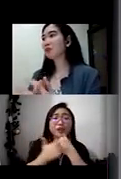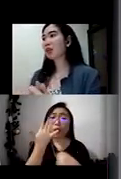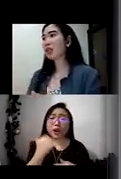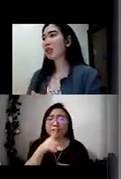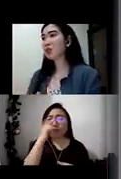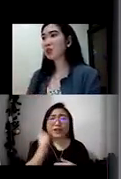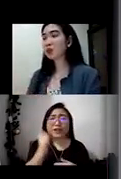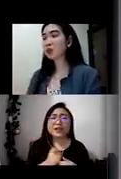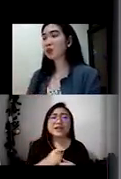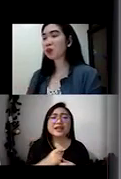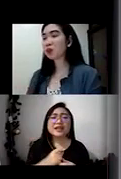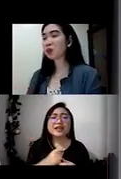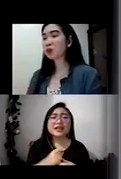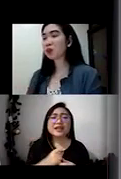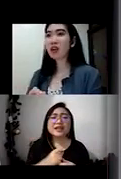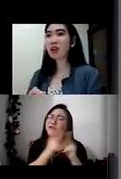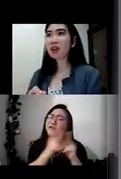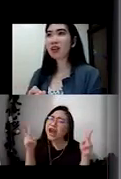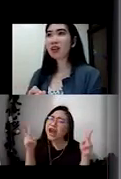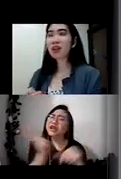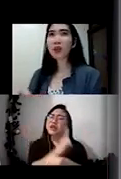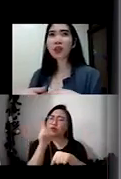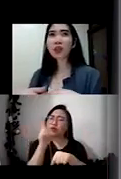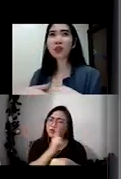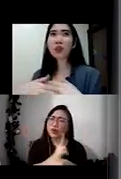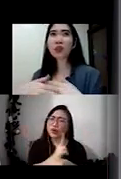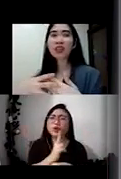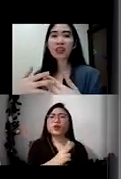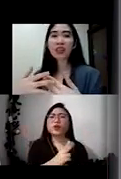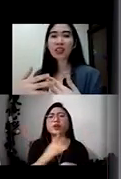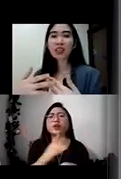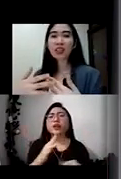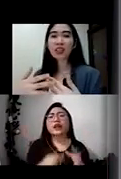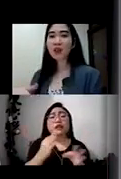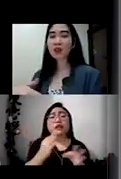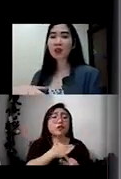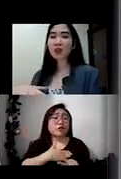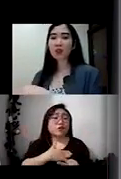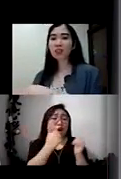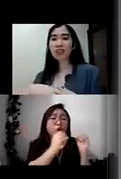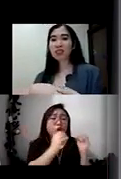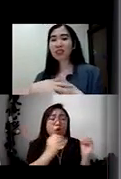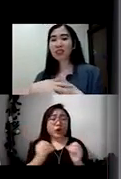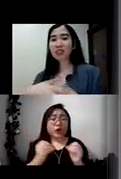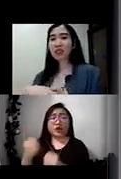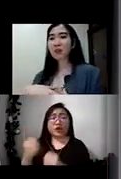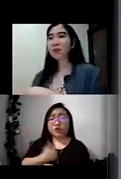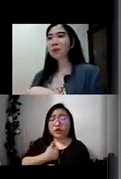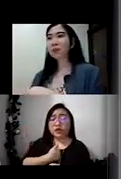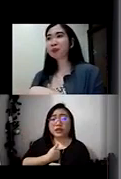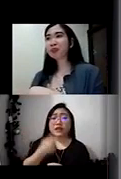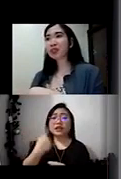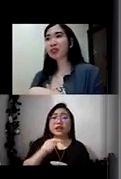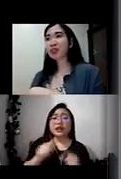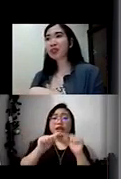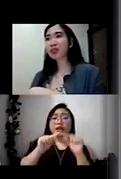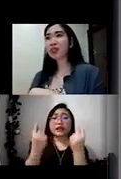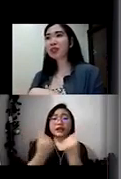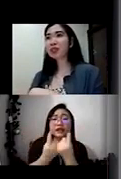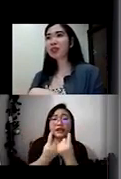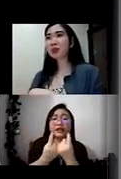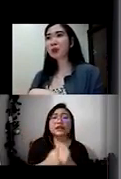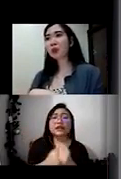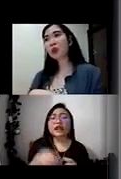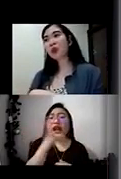is very useful if you want to organize yourself, if you want to organize the team, and you